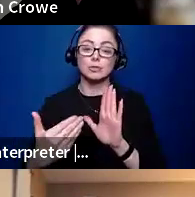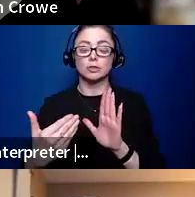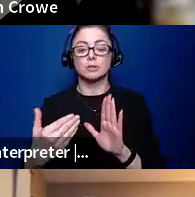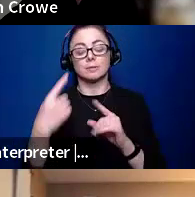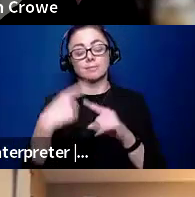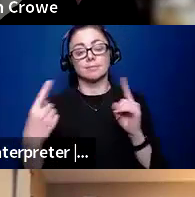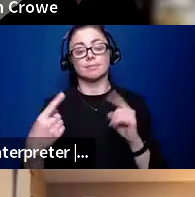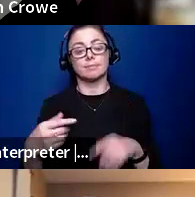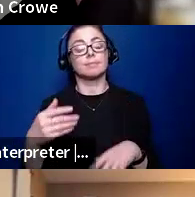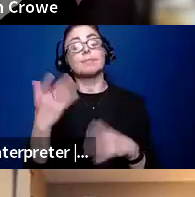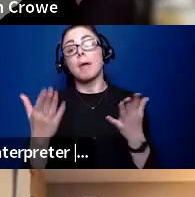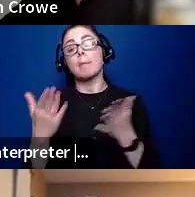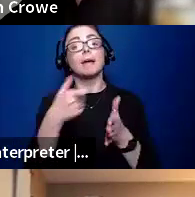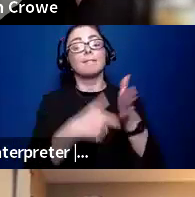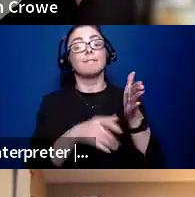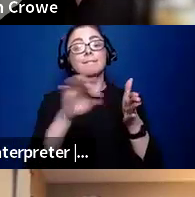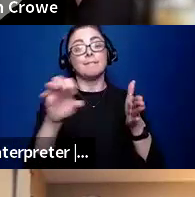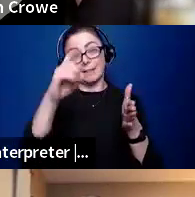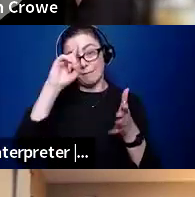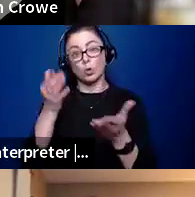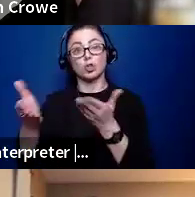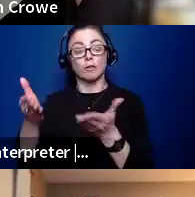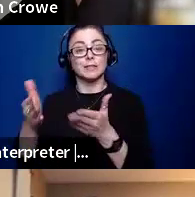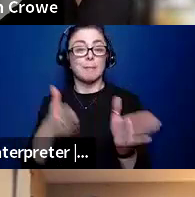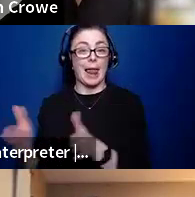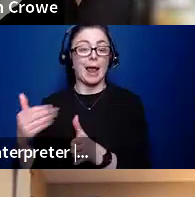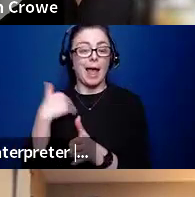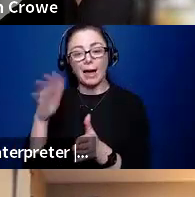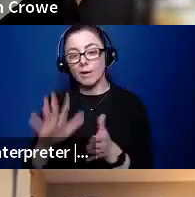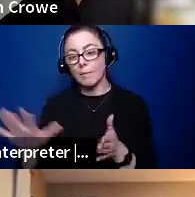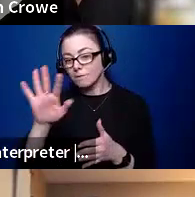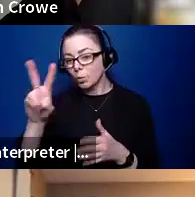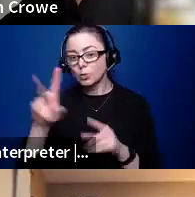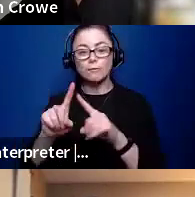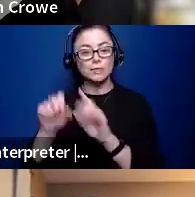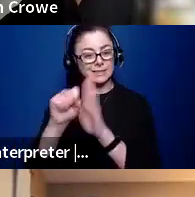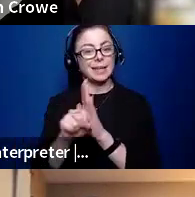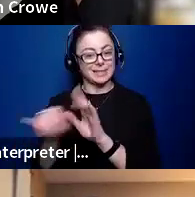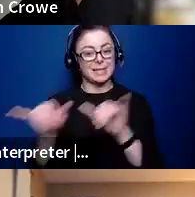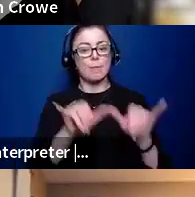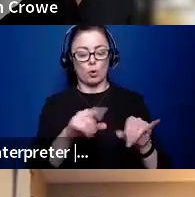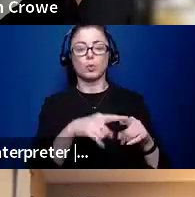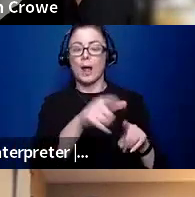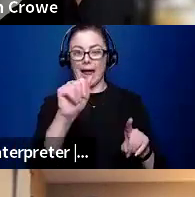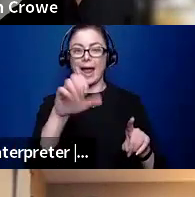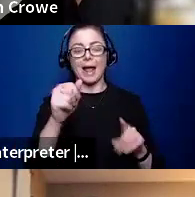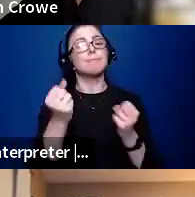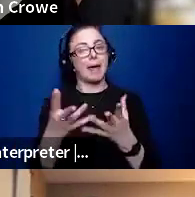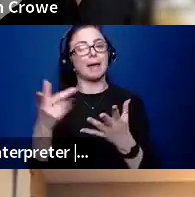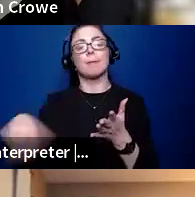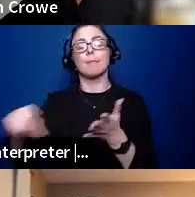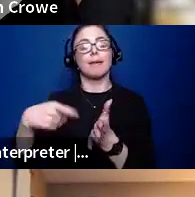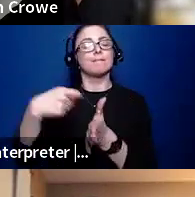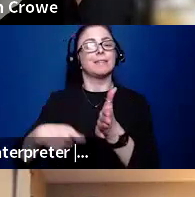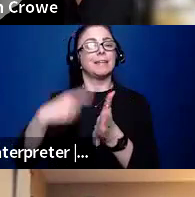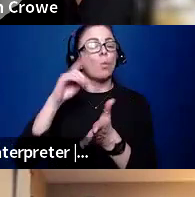plan. There are, I think, 42 states that have something similar to the area education agencies. Many of them are fee-for-service, where the district gets the money